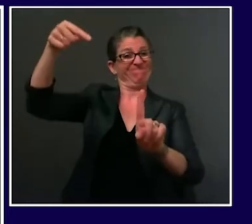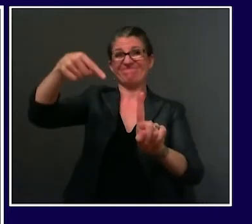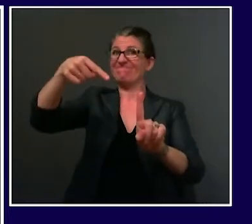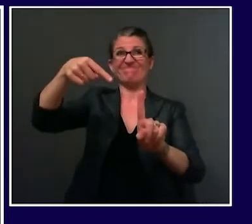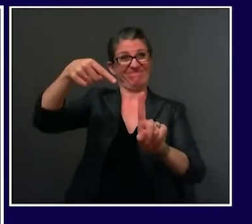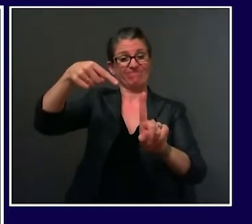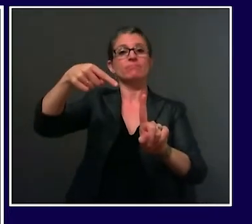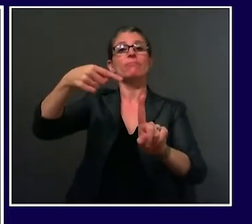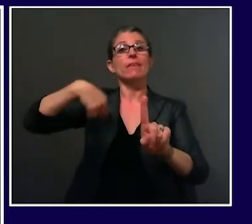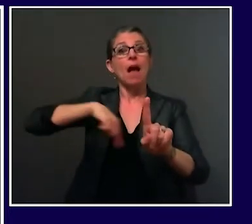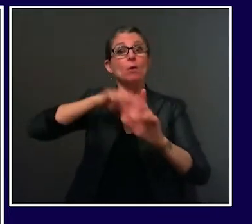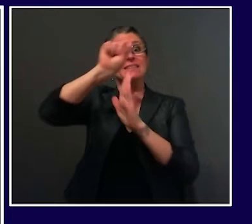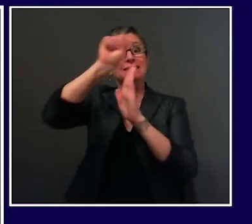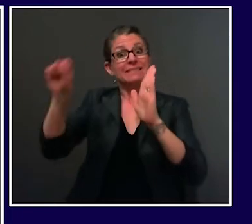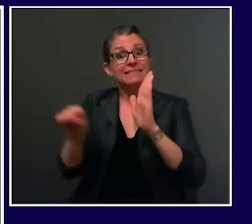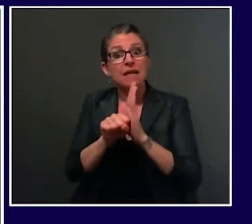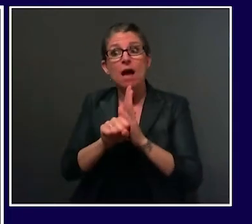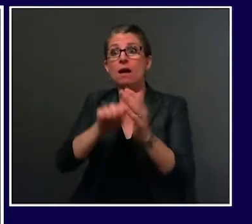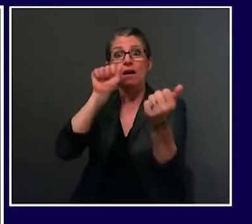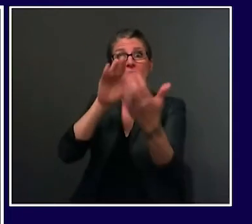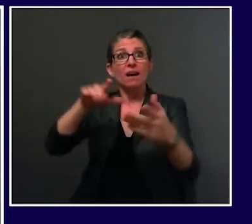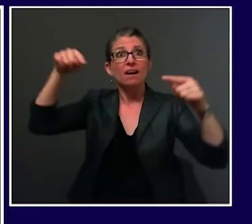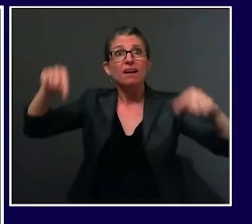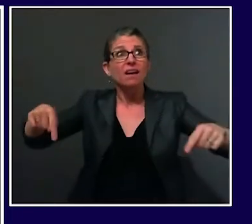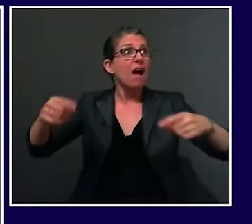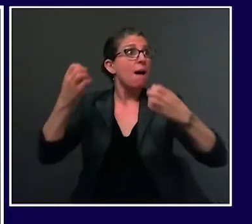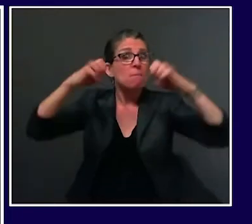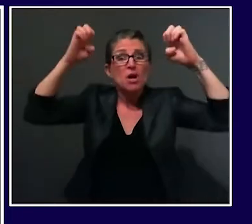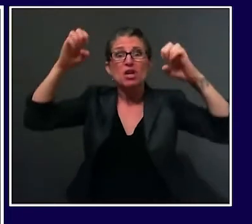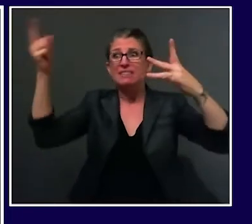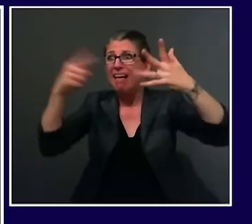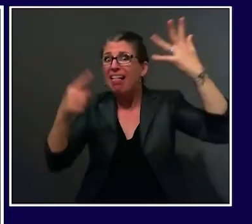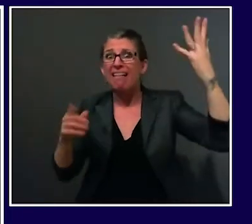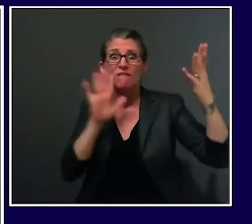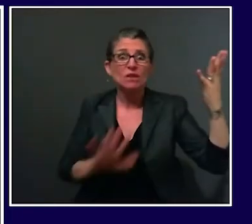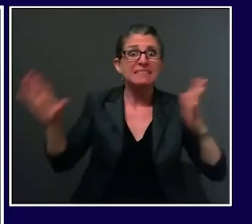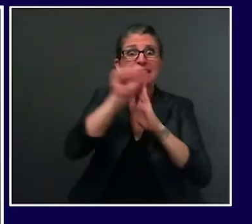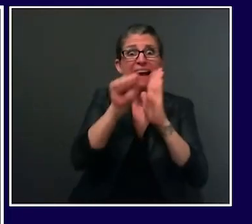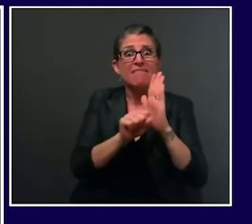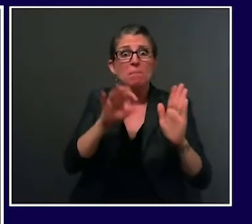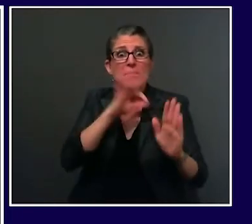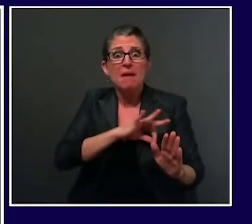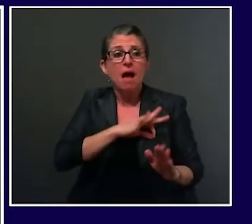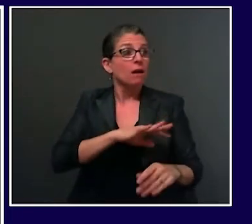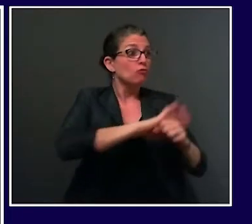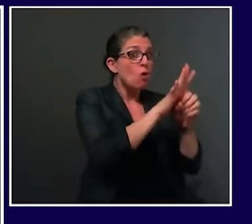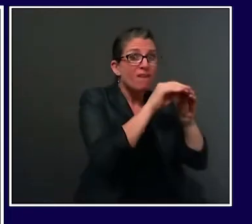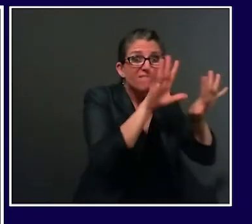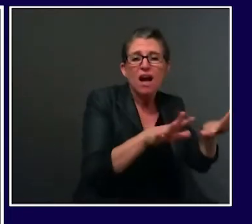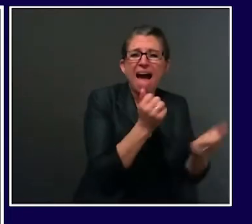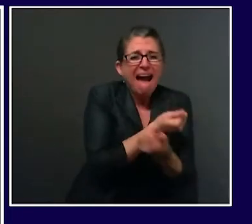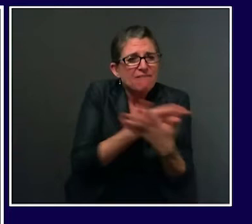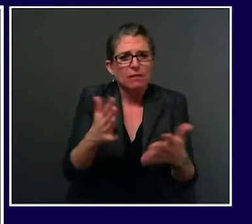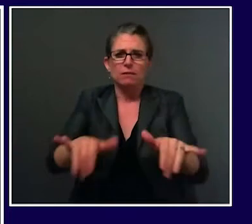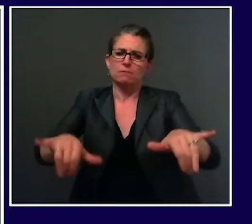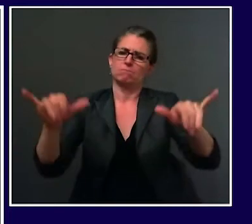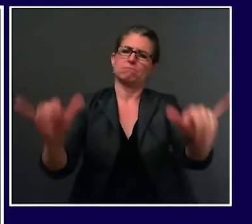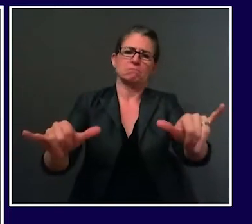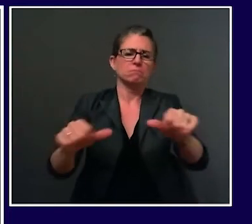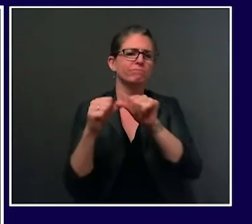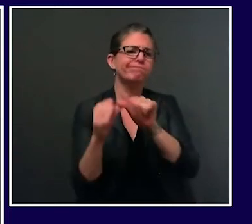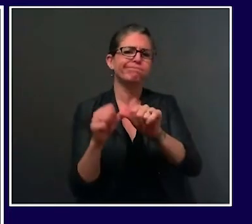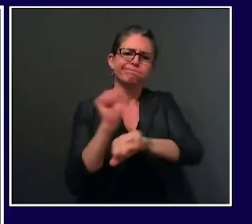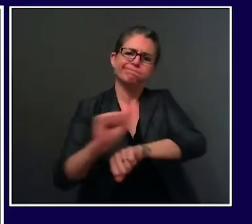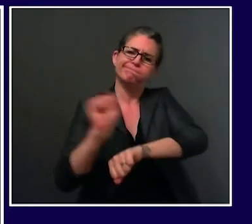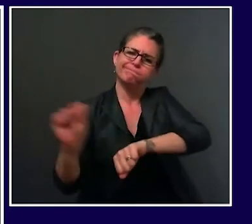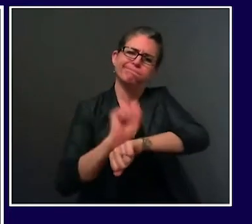response activities have continued uninterrupted over the past 48 hours, and they will continue uninterrupted.